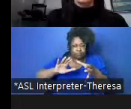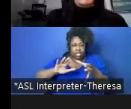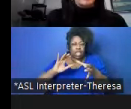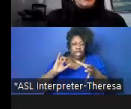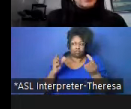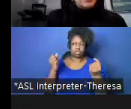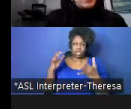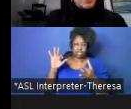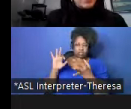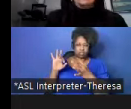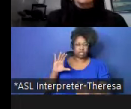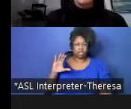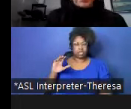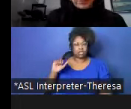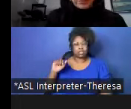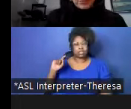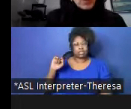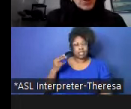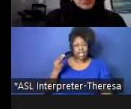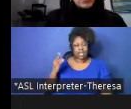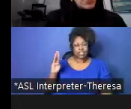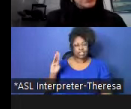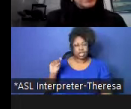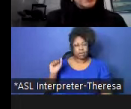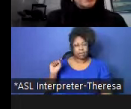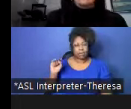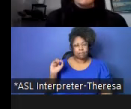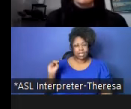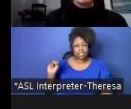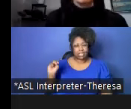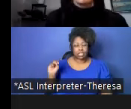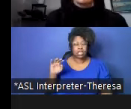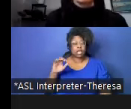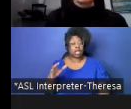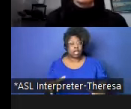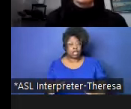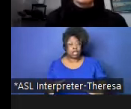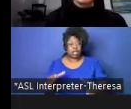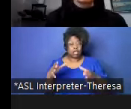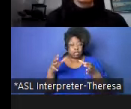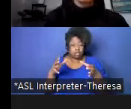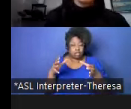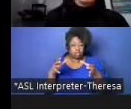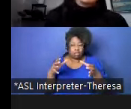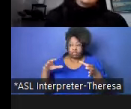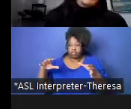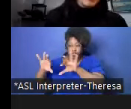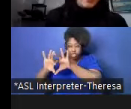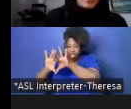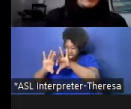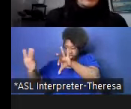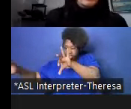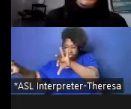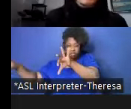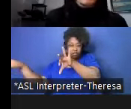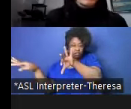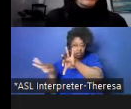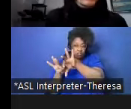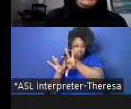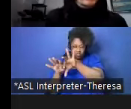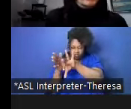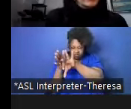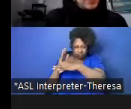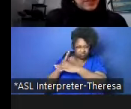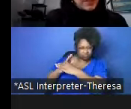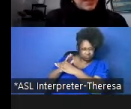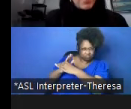the catch basins being clogged and the need for support in that area. Things like a municipal